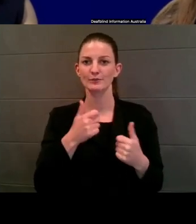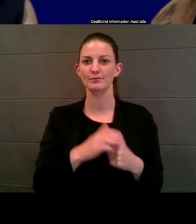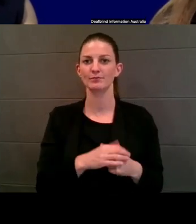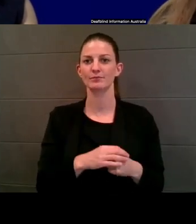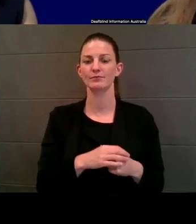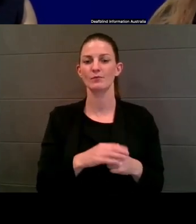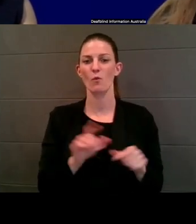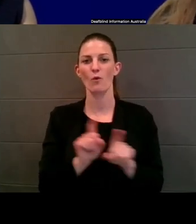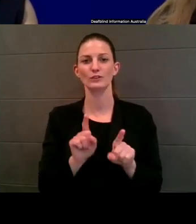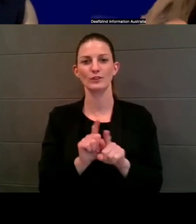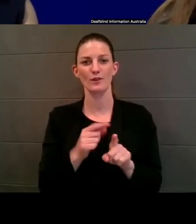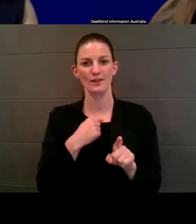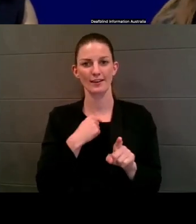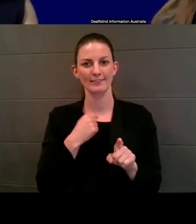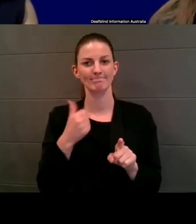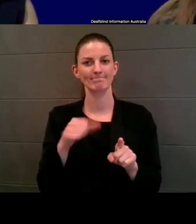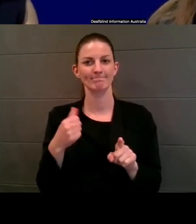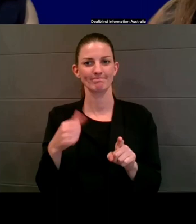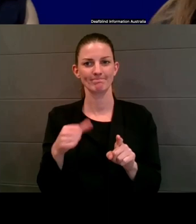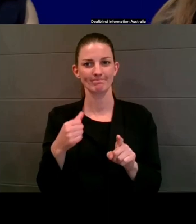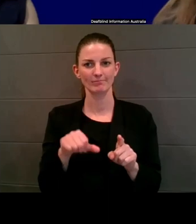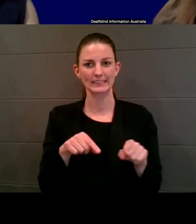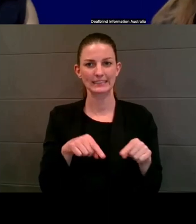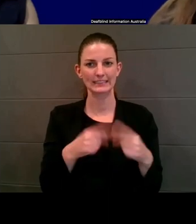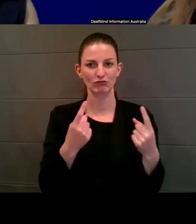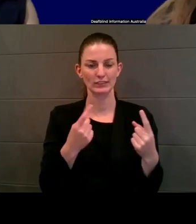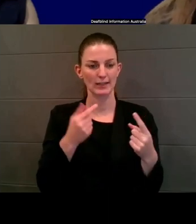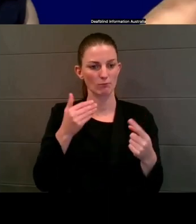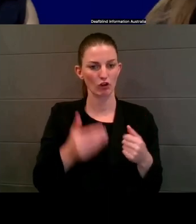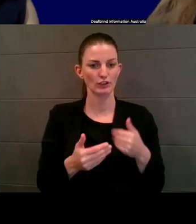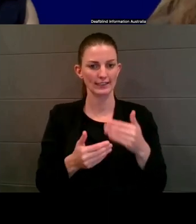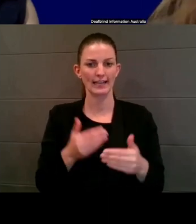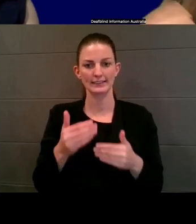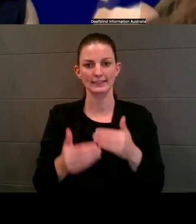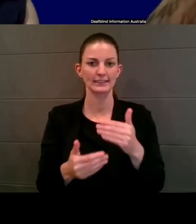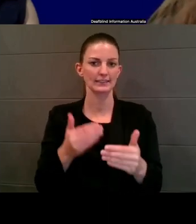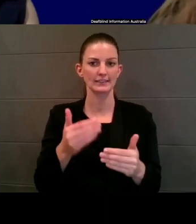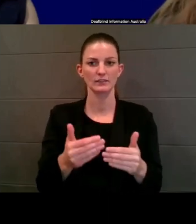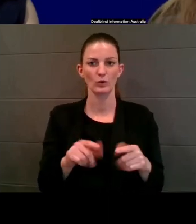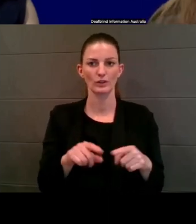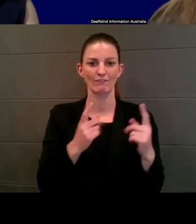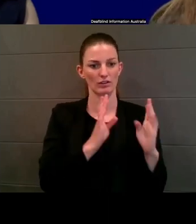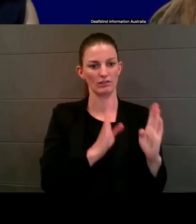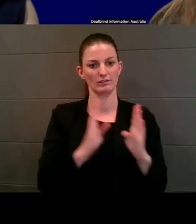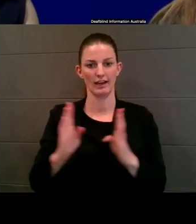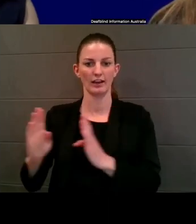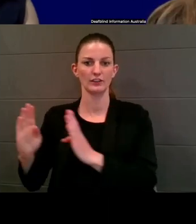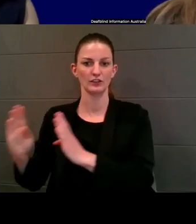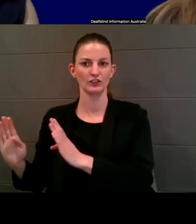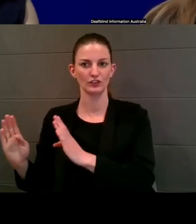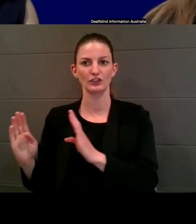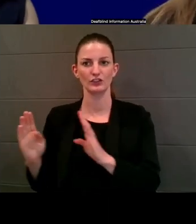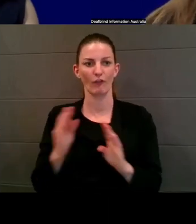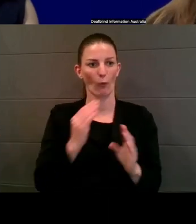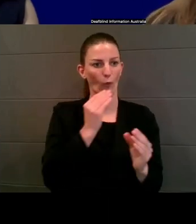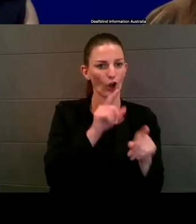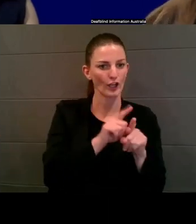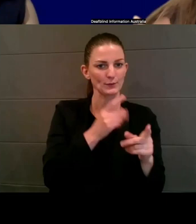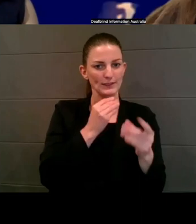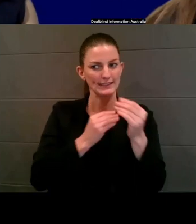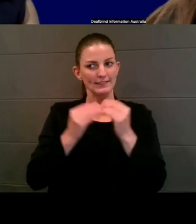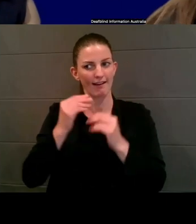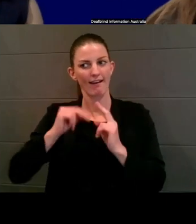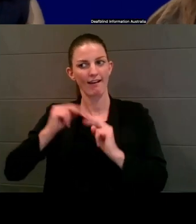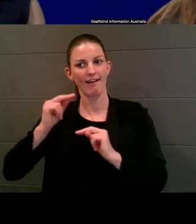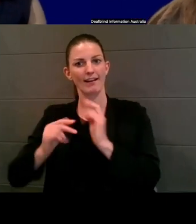me various processes of various stages of this eating process, and I'd probably like